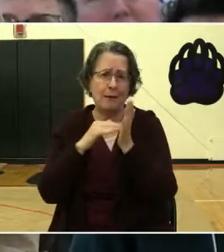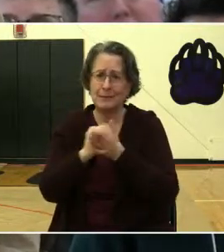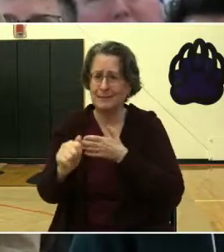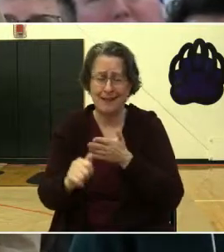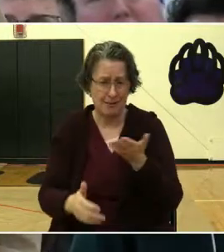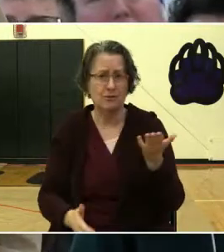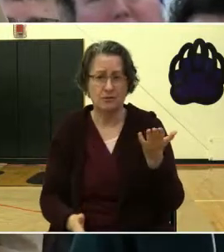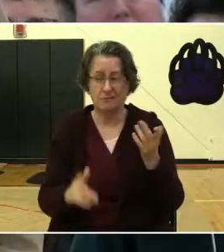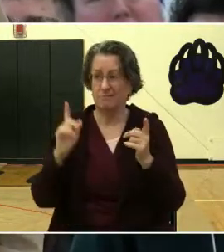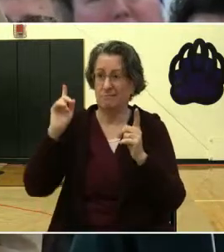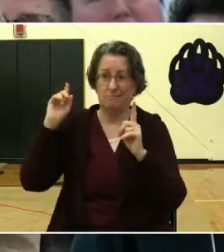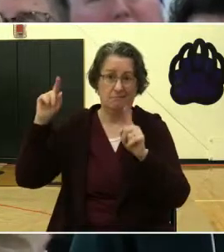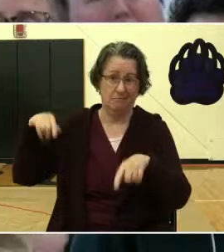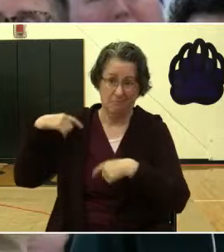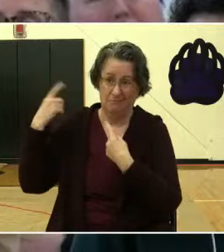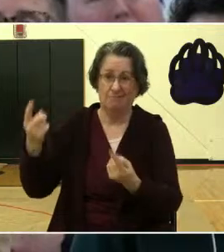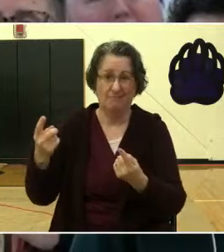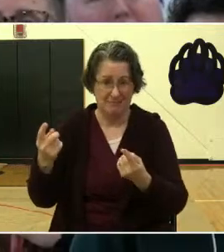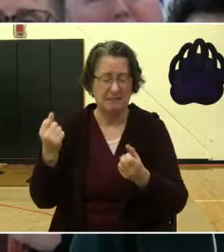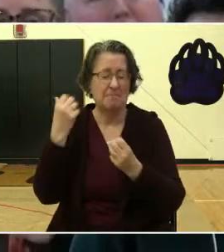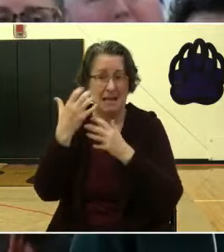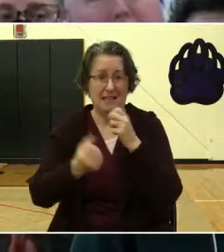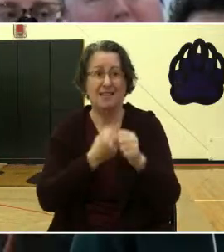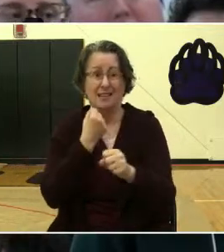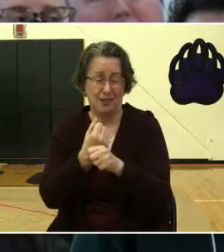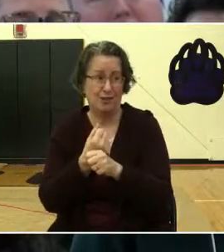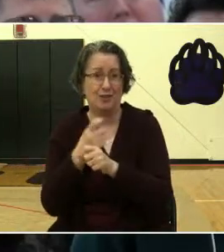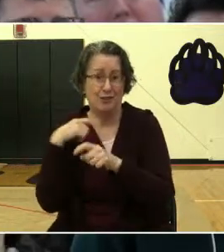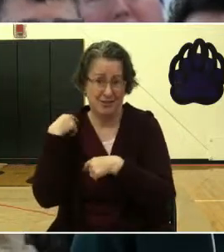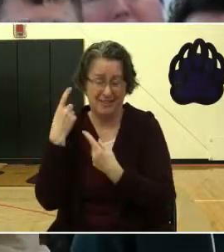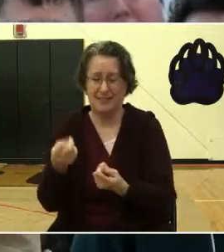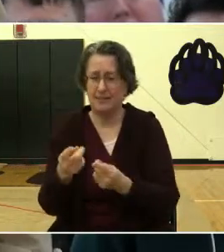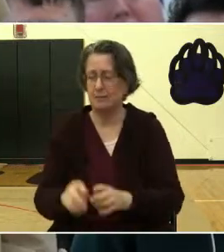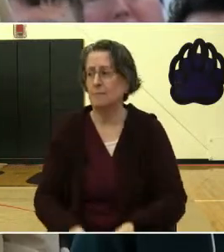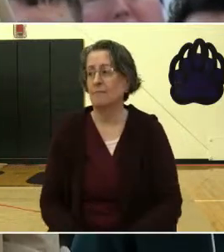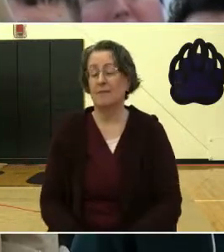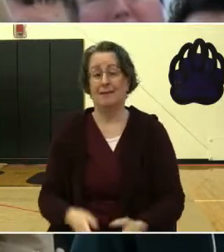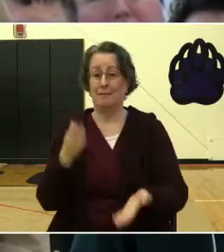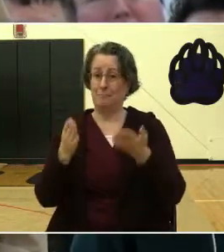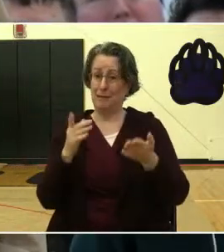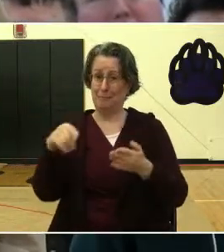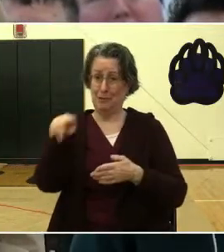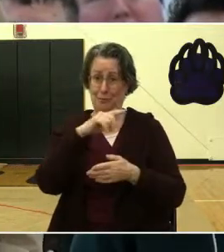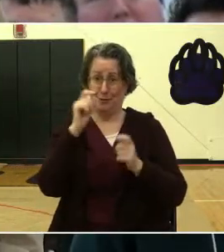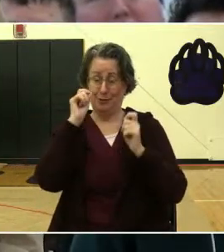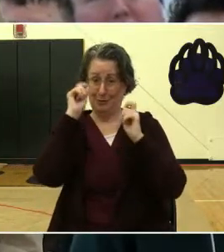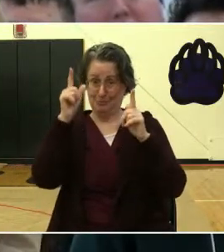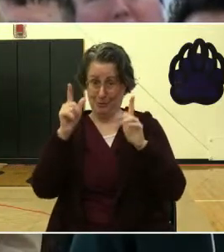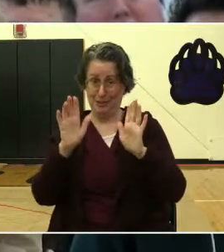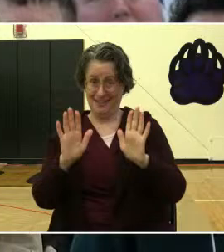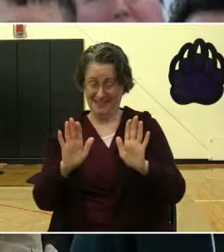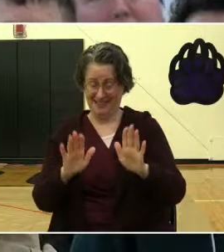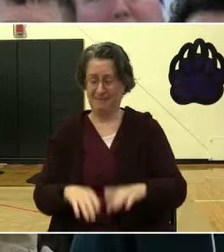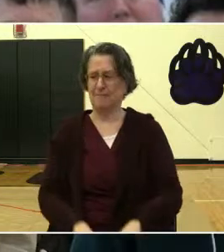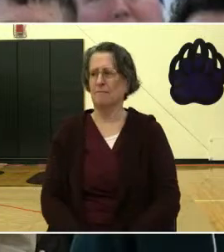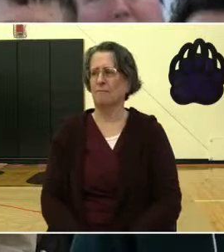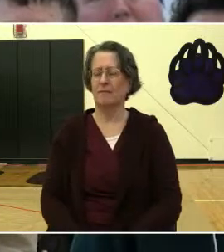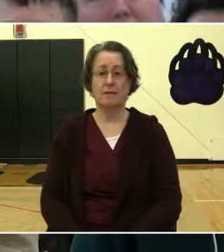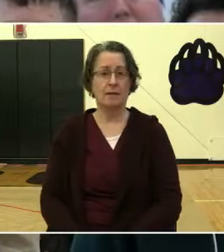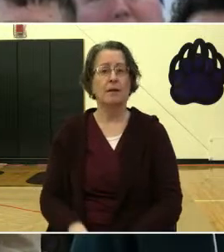so um many of many of you may be surprised to hear me saying this but I don't consider